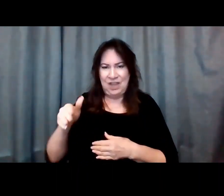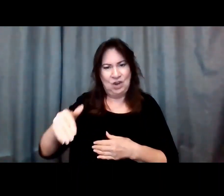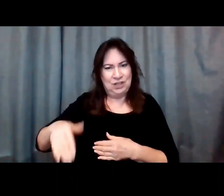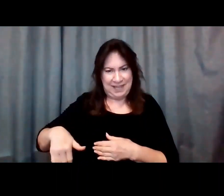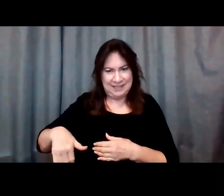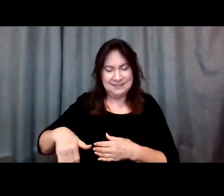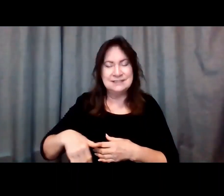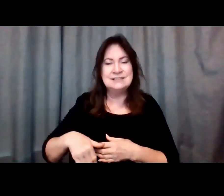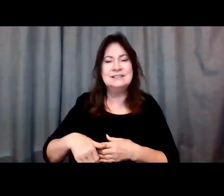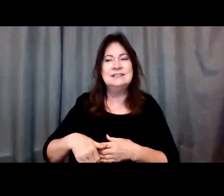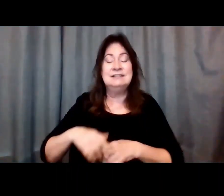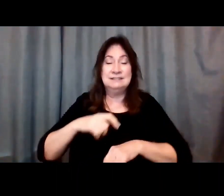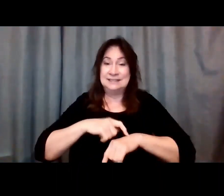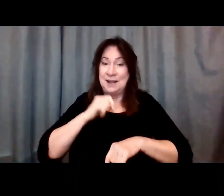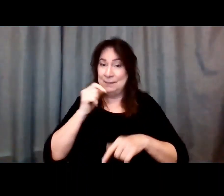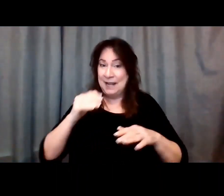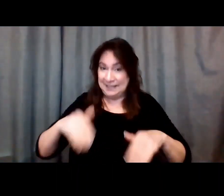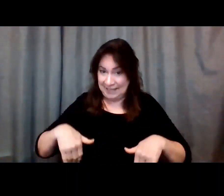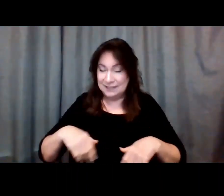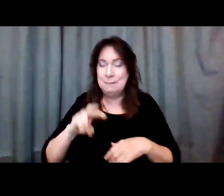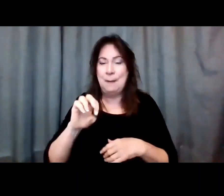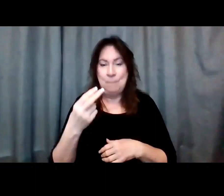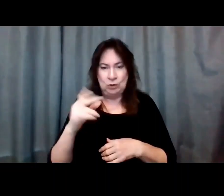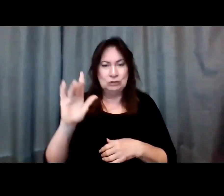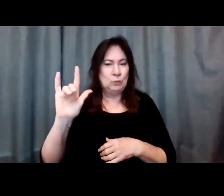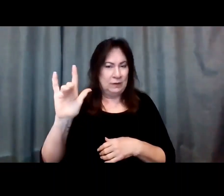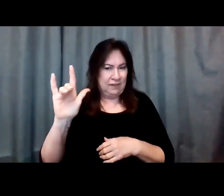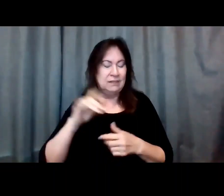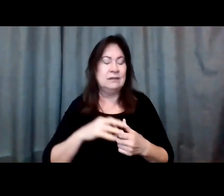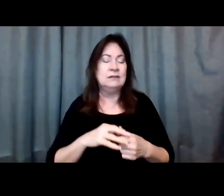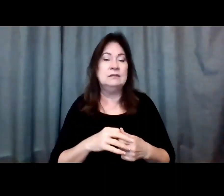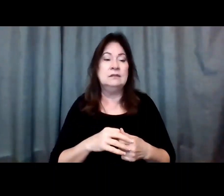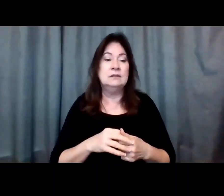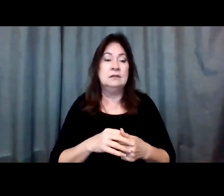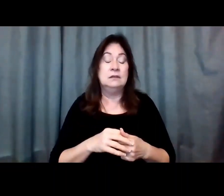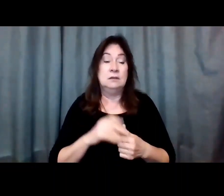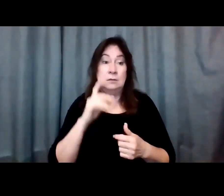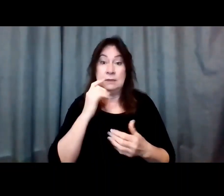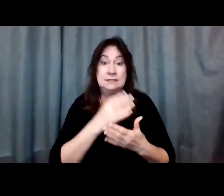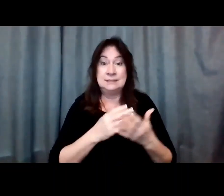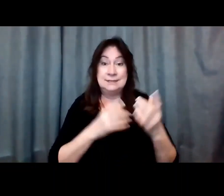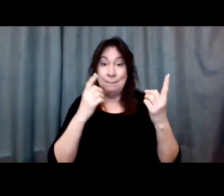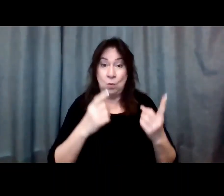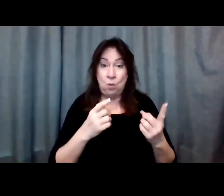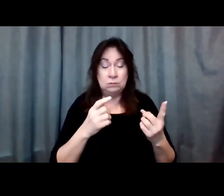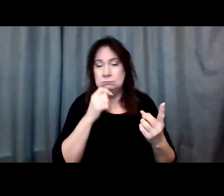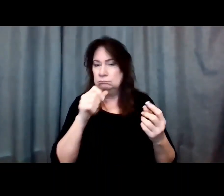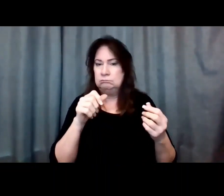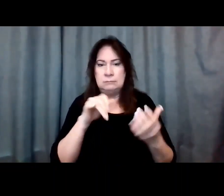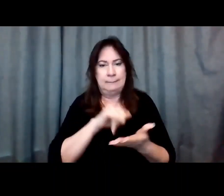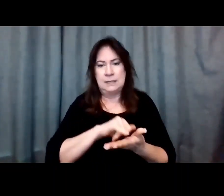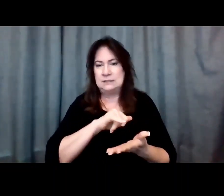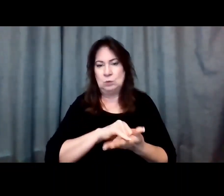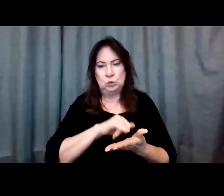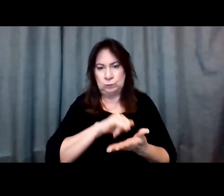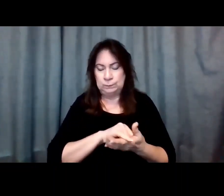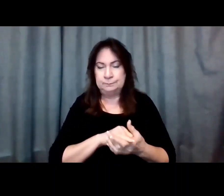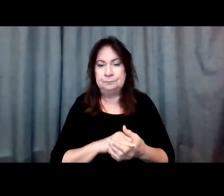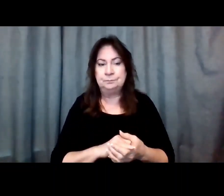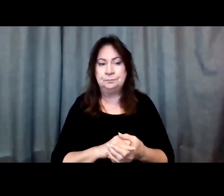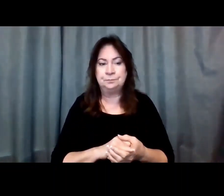and any paper revisions, because there will become a point where it won't be possible to do